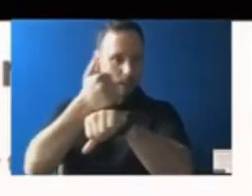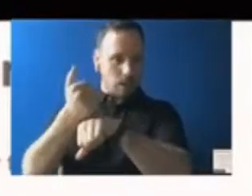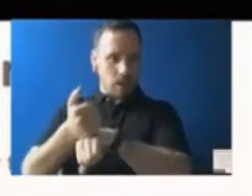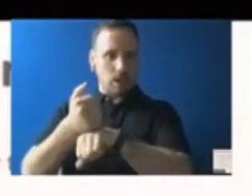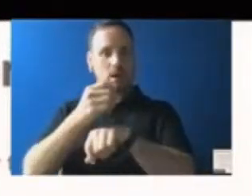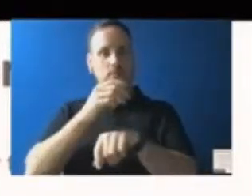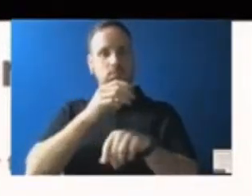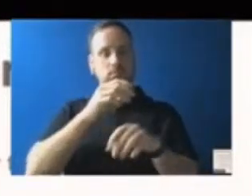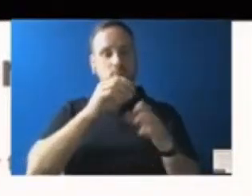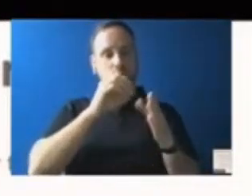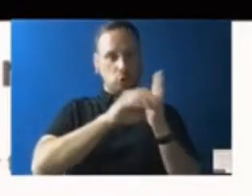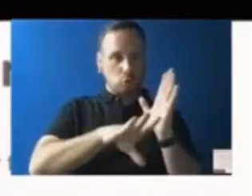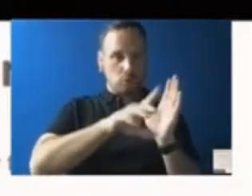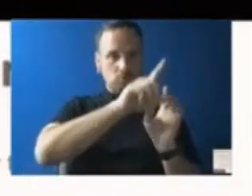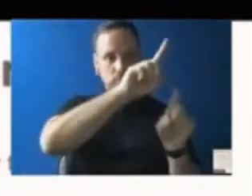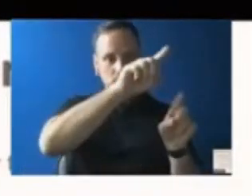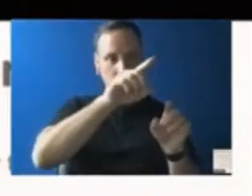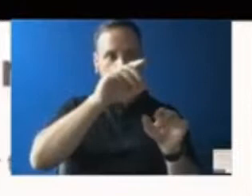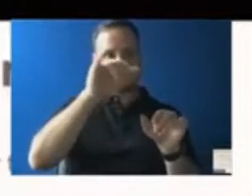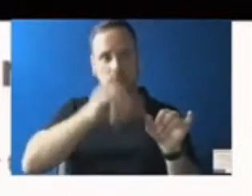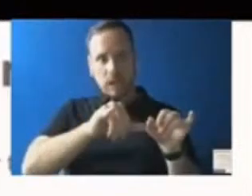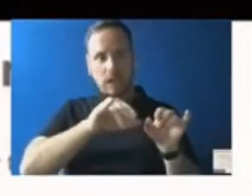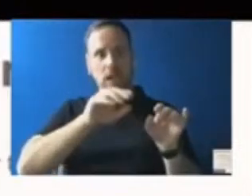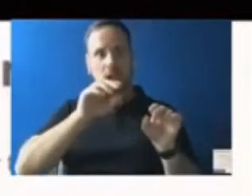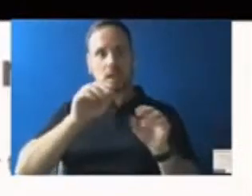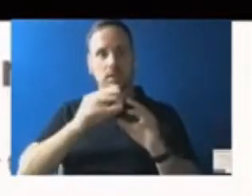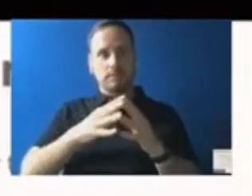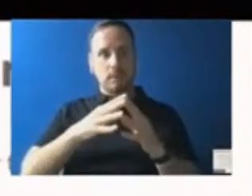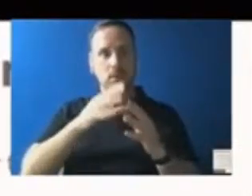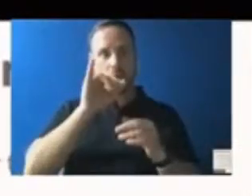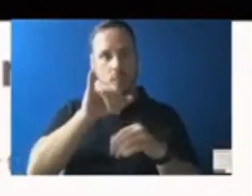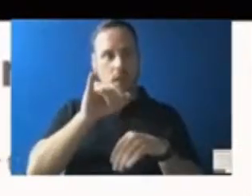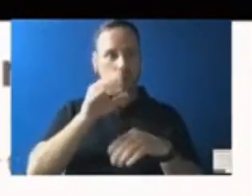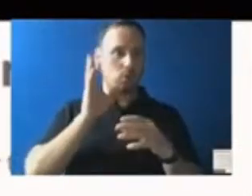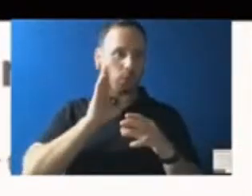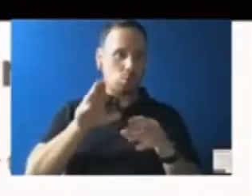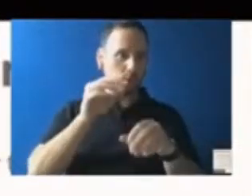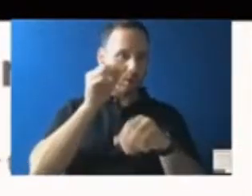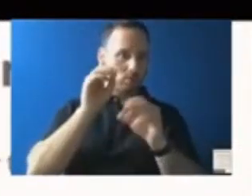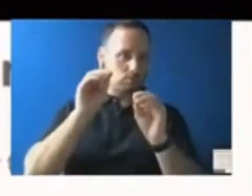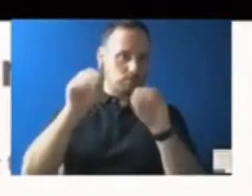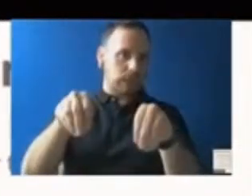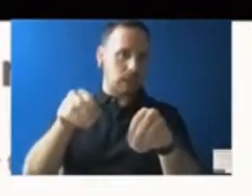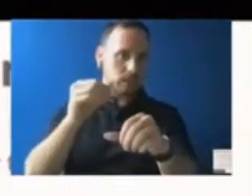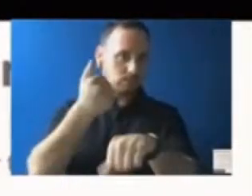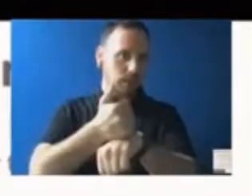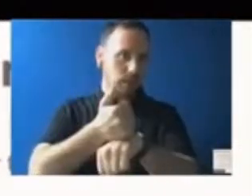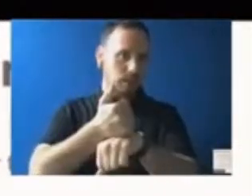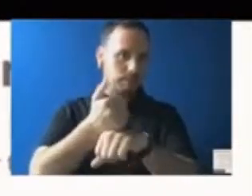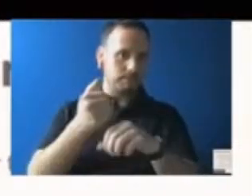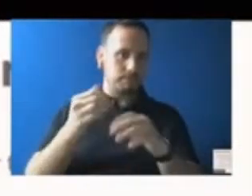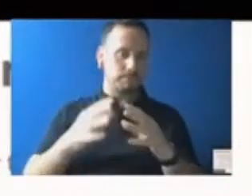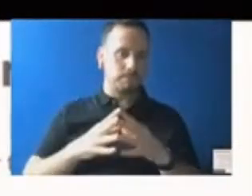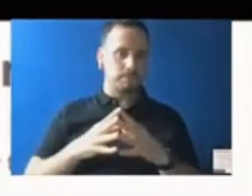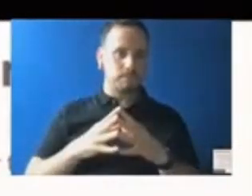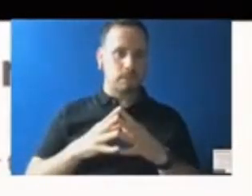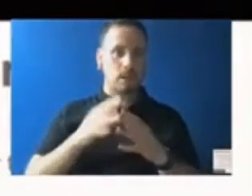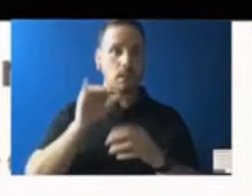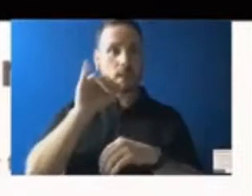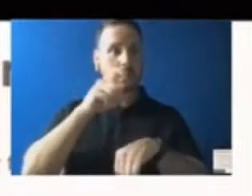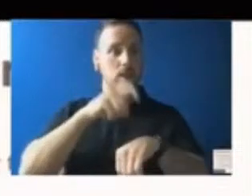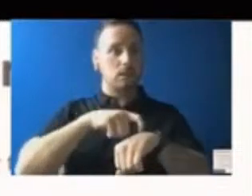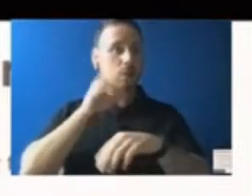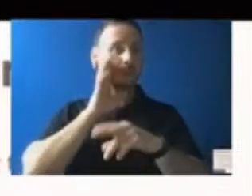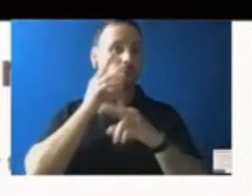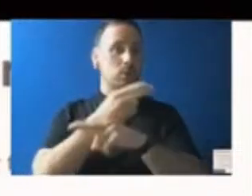where the utilization of that 3-week time would be implemented. This time would be used to access the stability of the